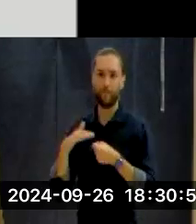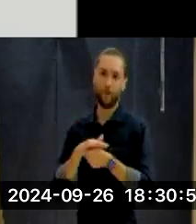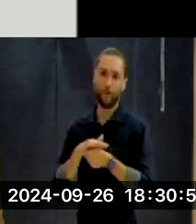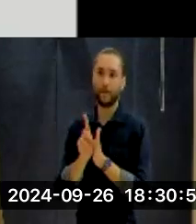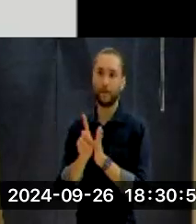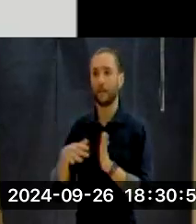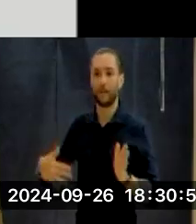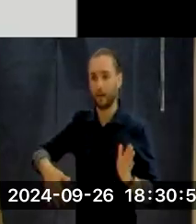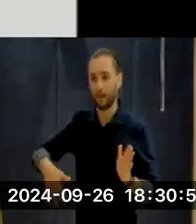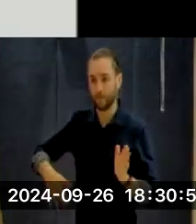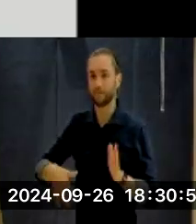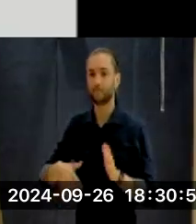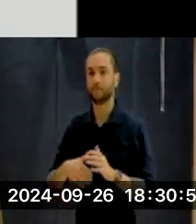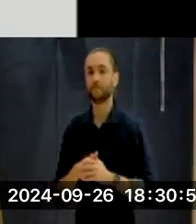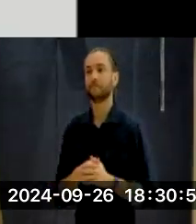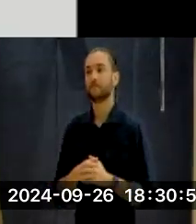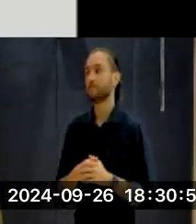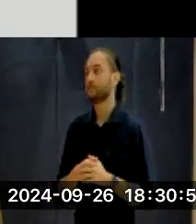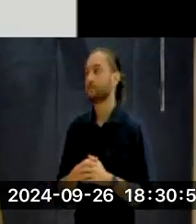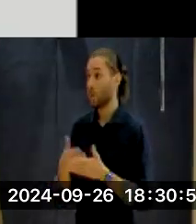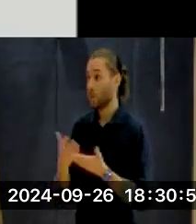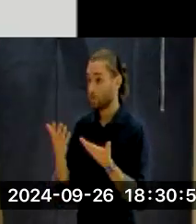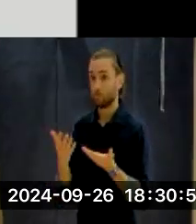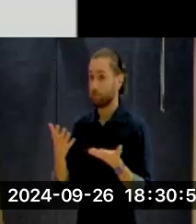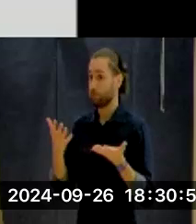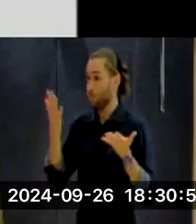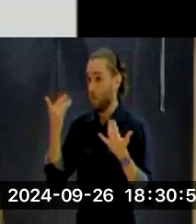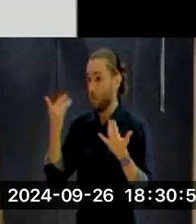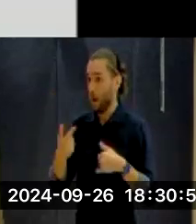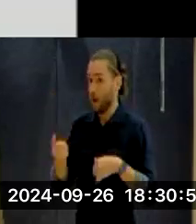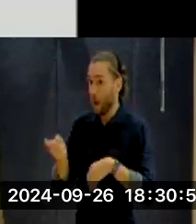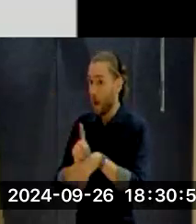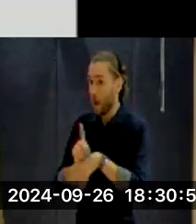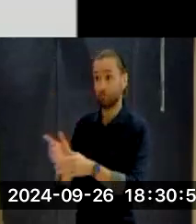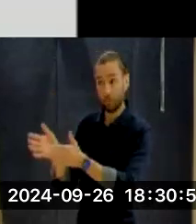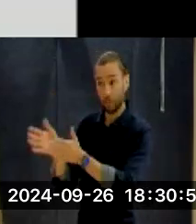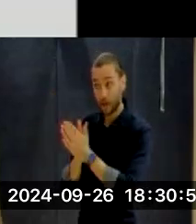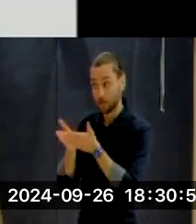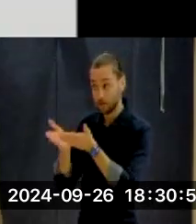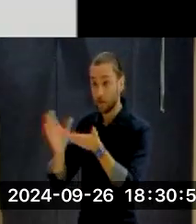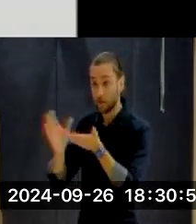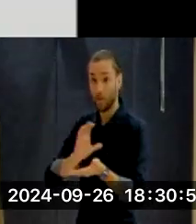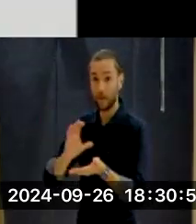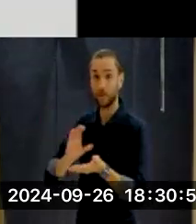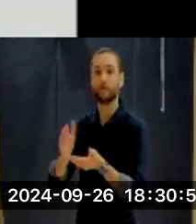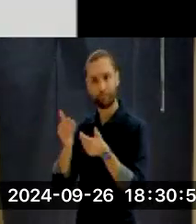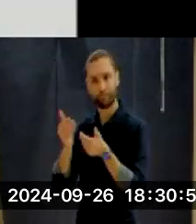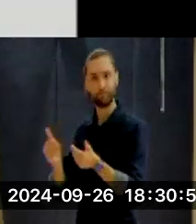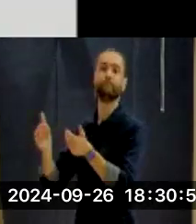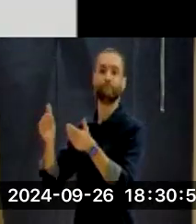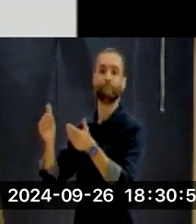So, turning back to my call to action, I call on the Commission of the State of Haight this